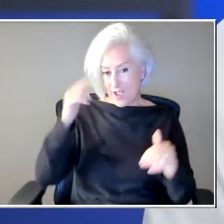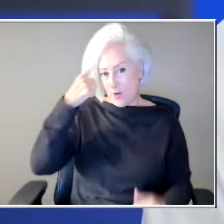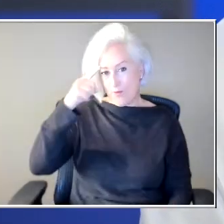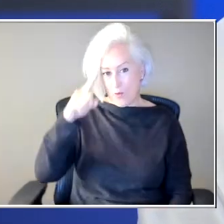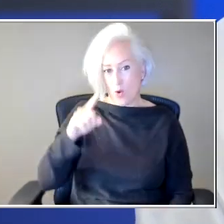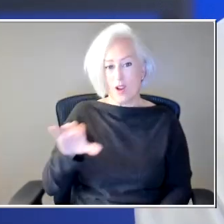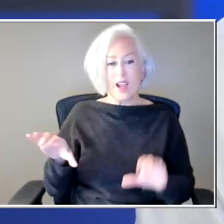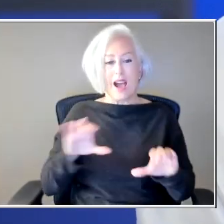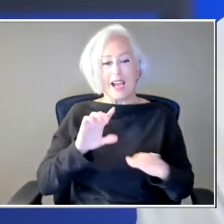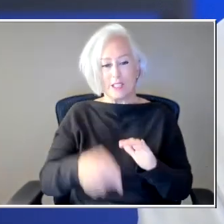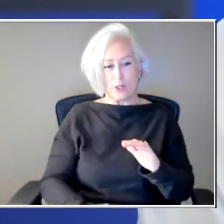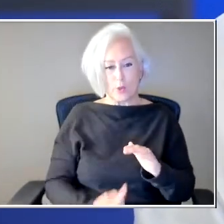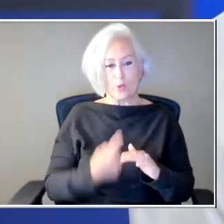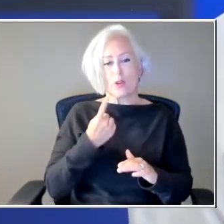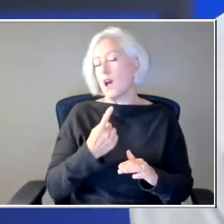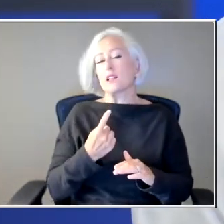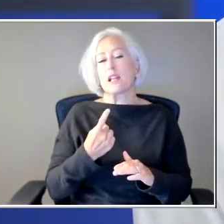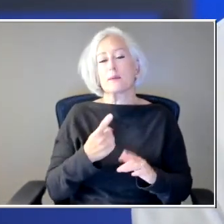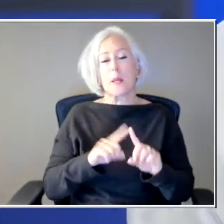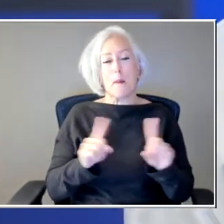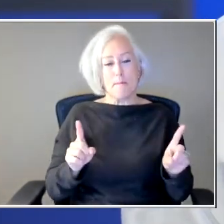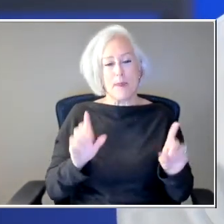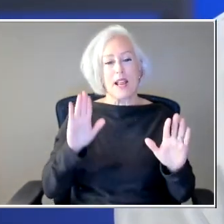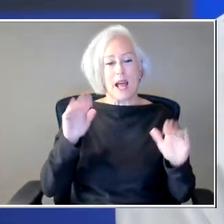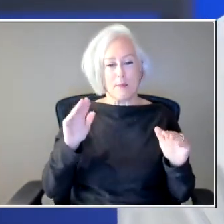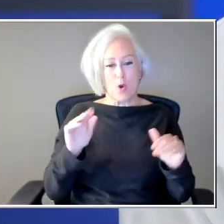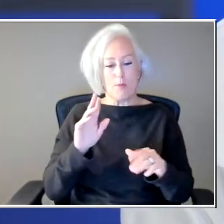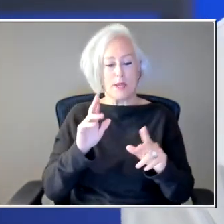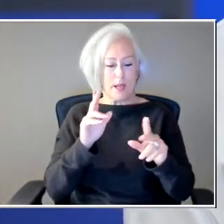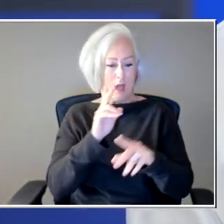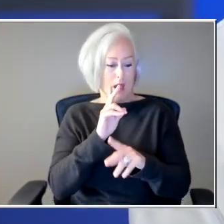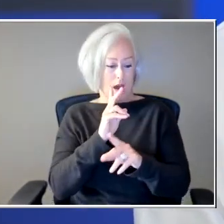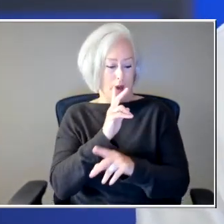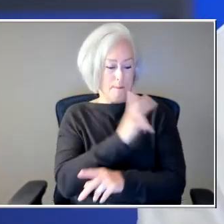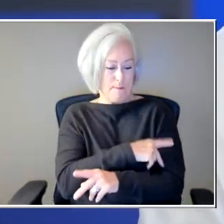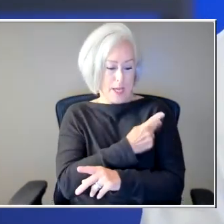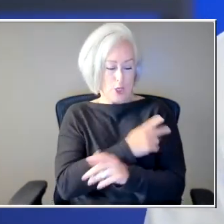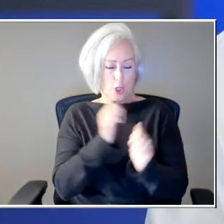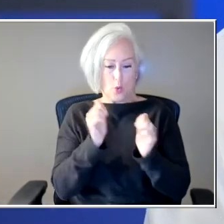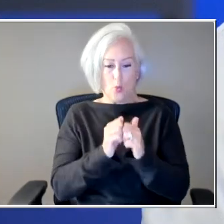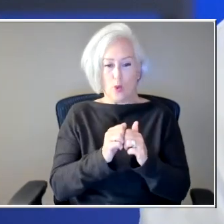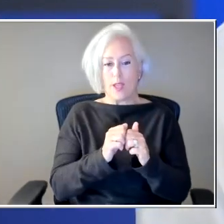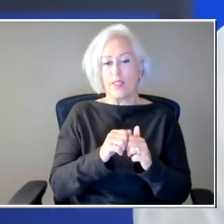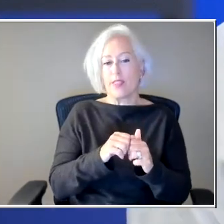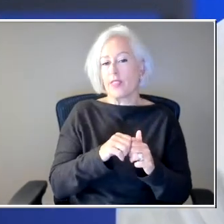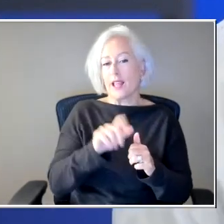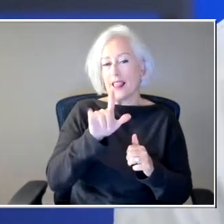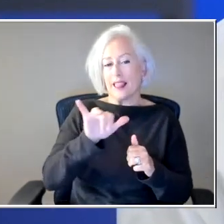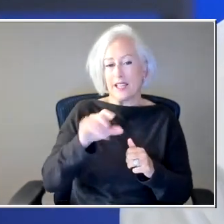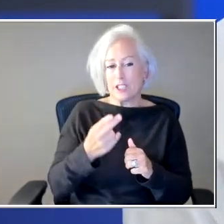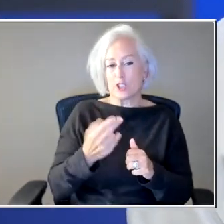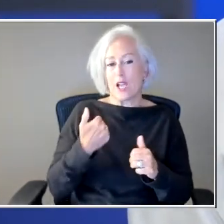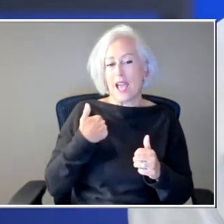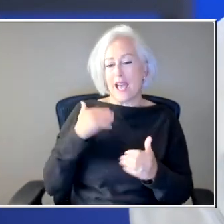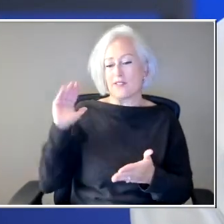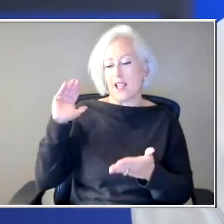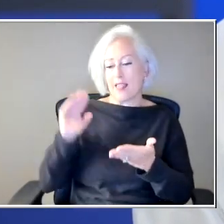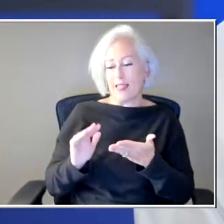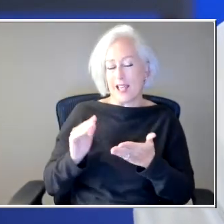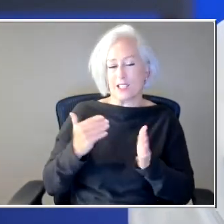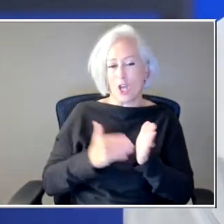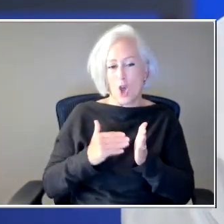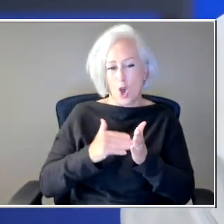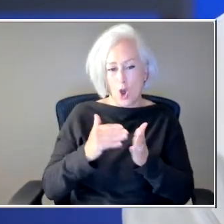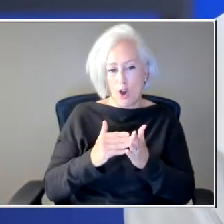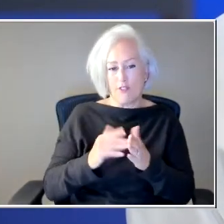a gastroenterologist, I'm hoping that patients with Lynch need less colonoscopies and less frequent colonoscopies, and maybe like the general population. So we are really